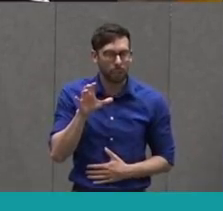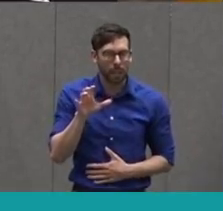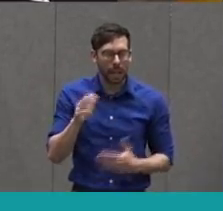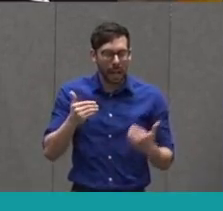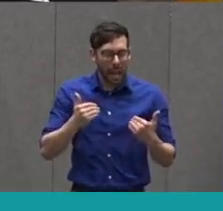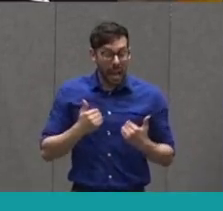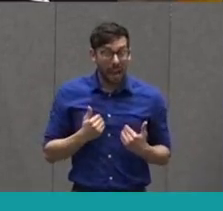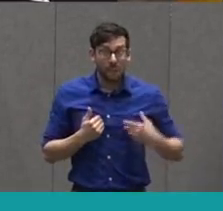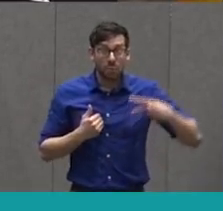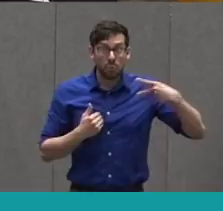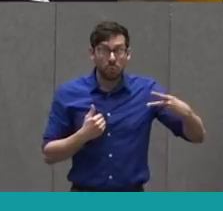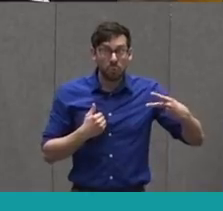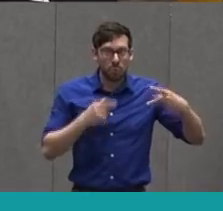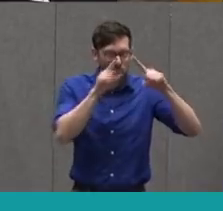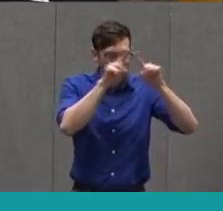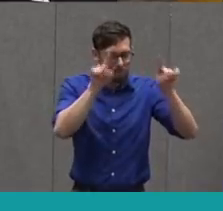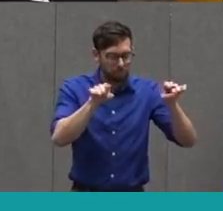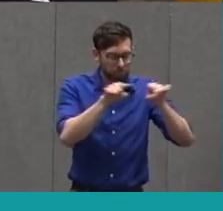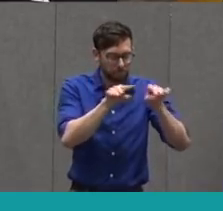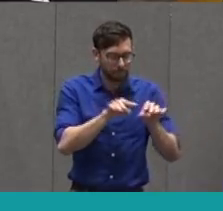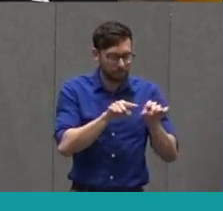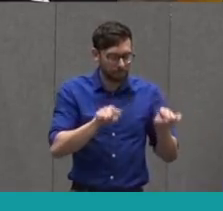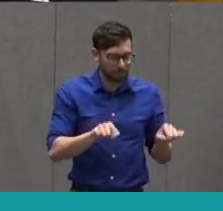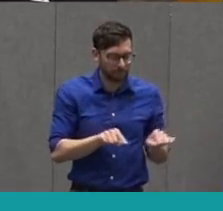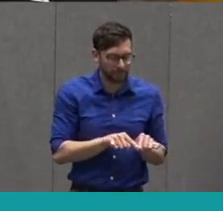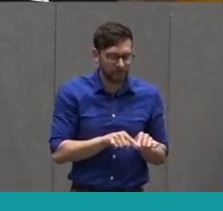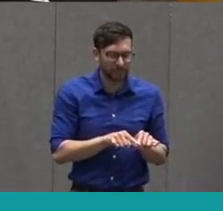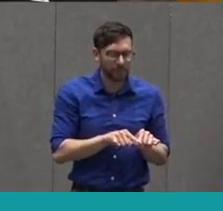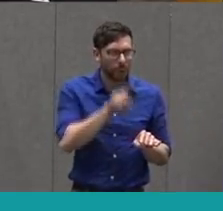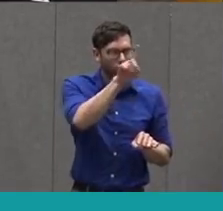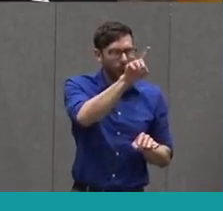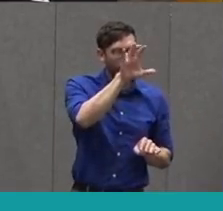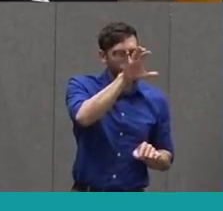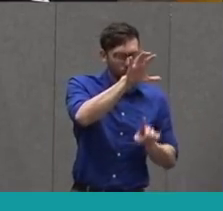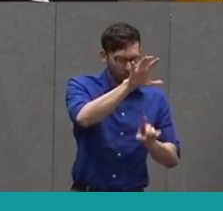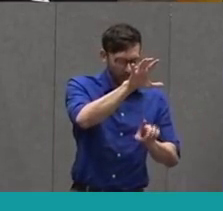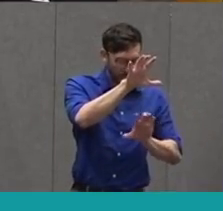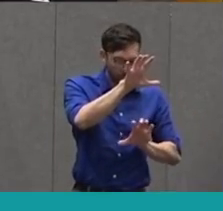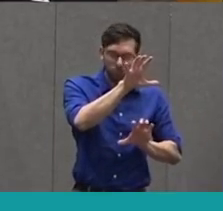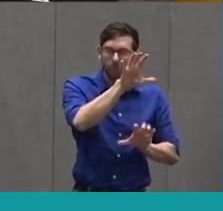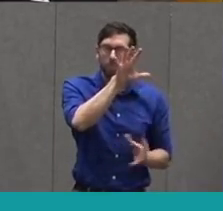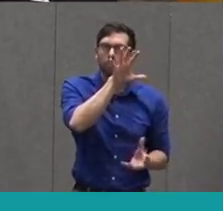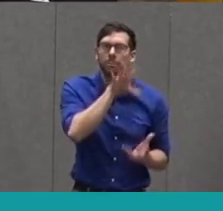that would be a total of 200 in my flat.